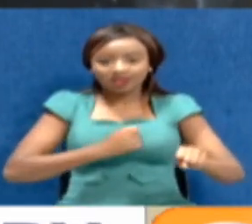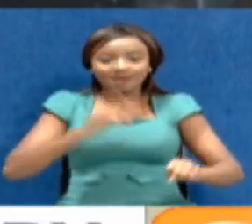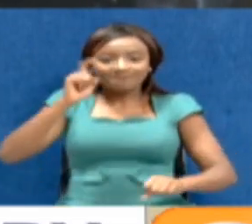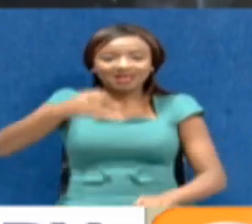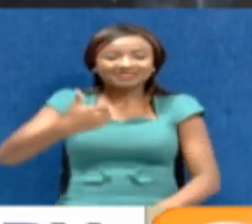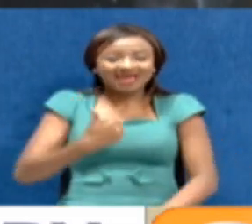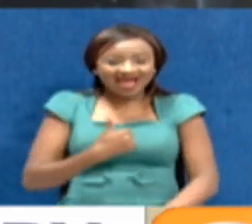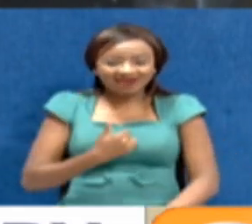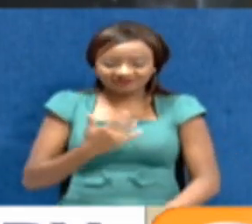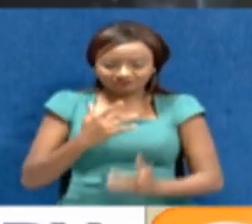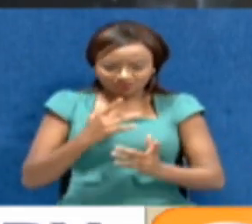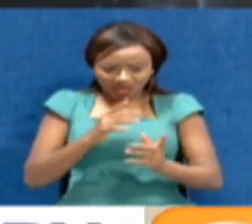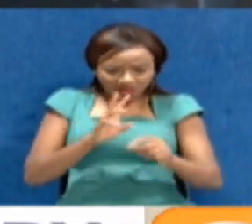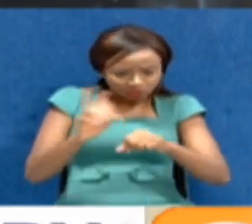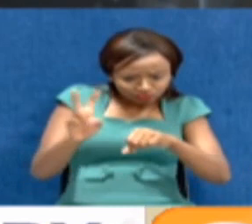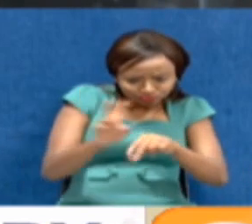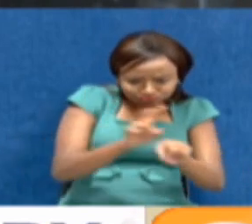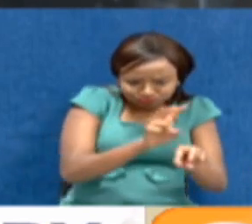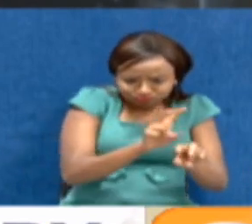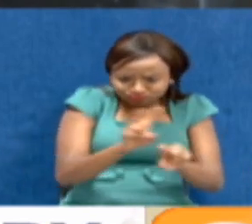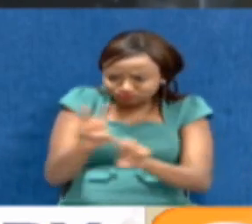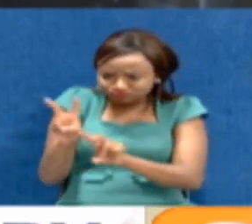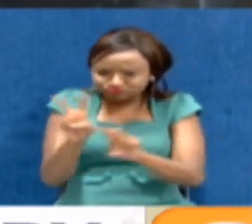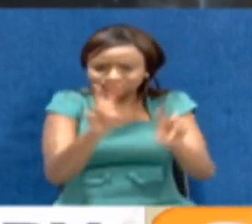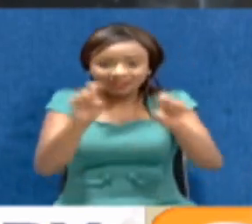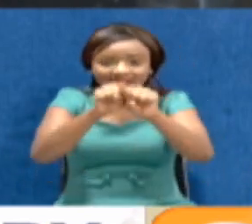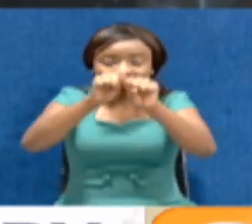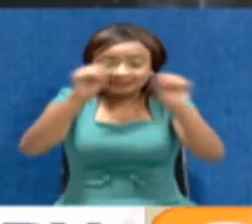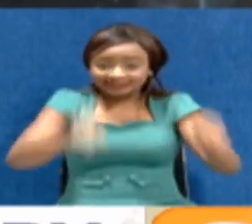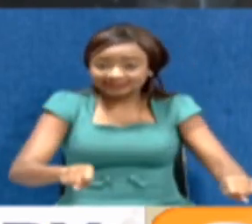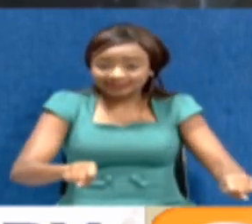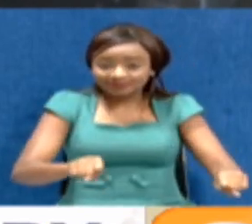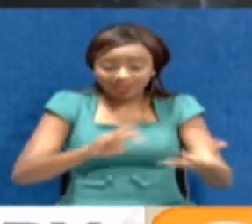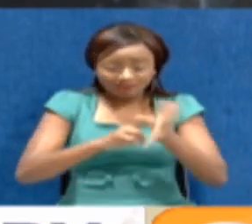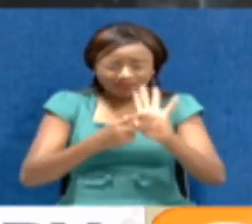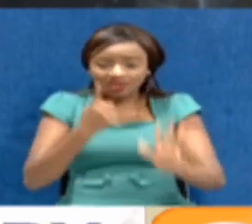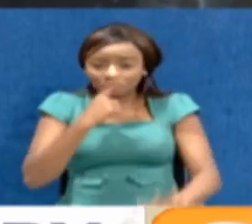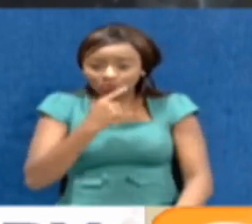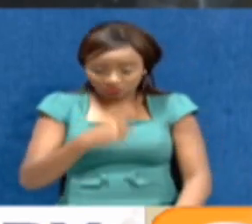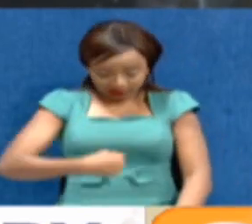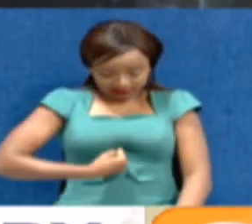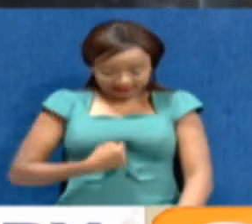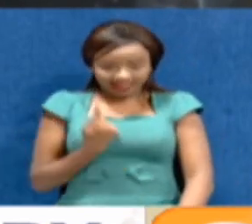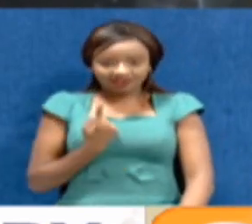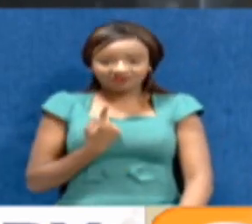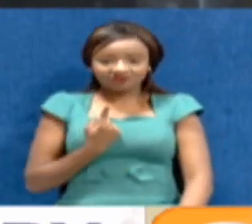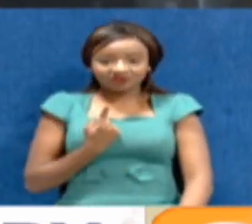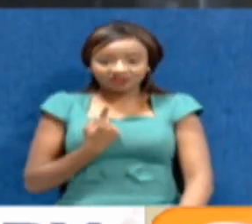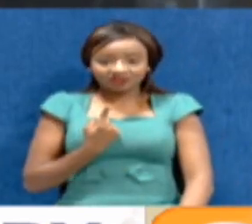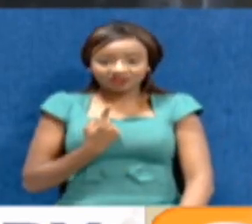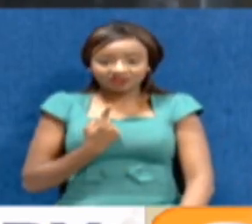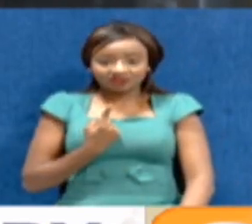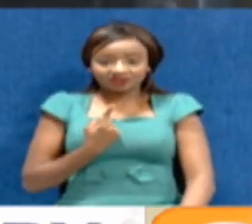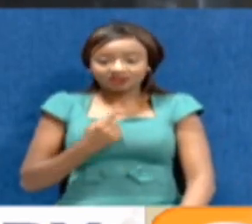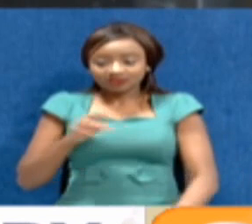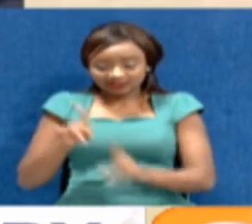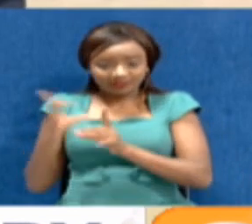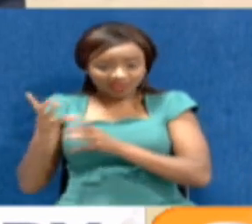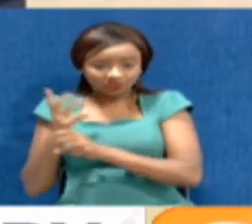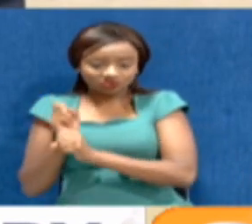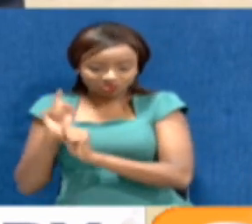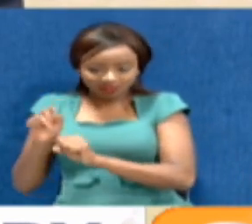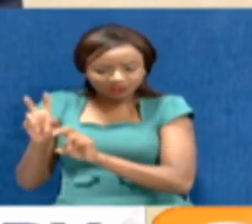come there to police you. It's the association to go there and start policing you. So those are the things we